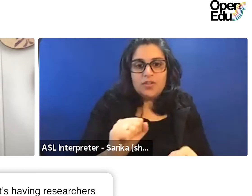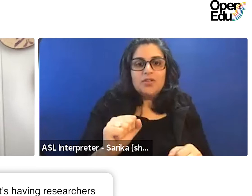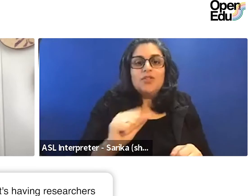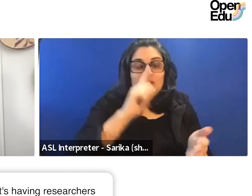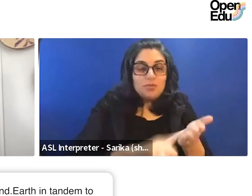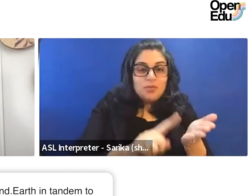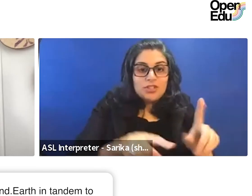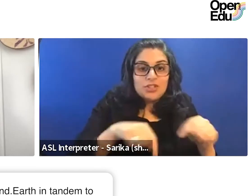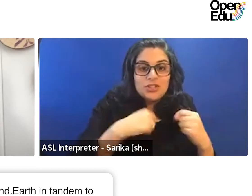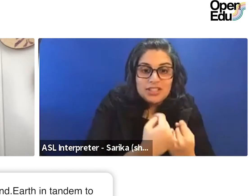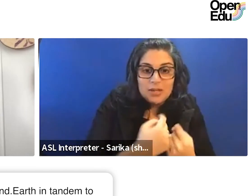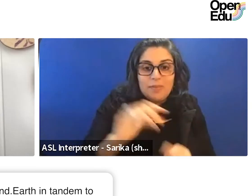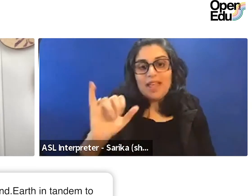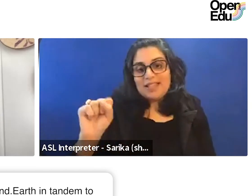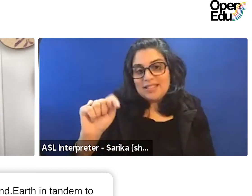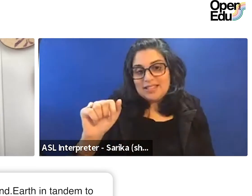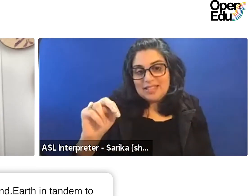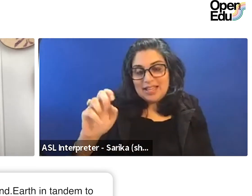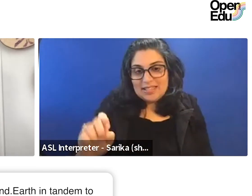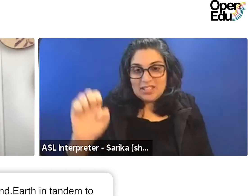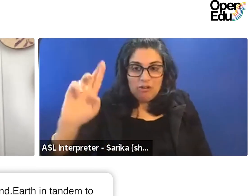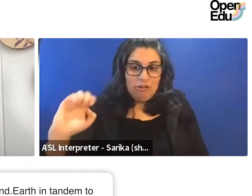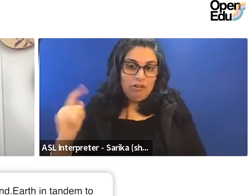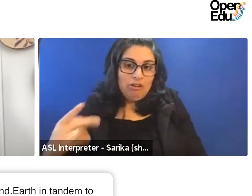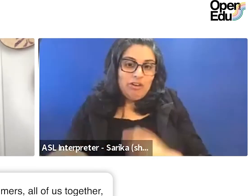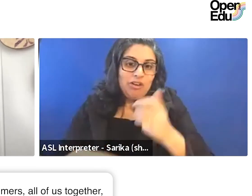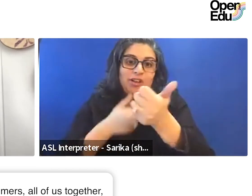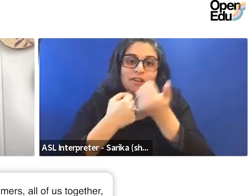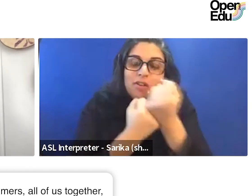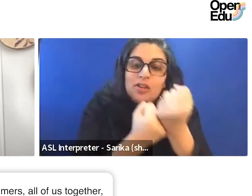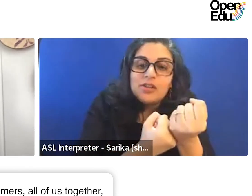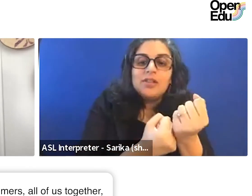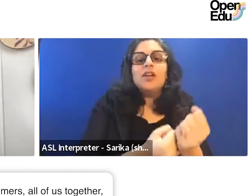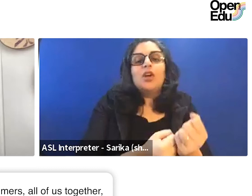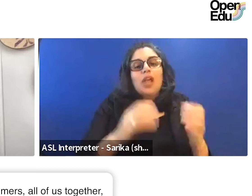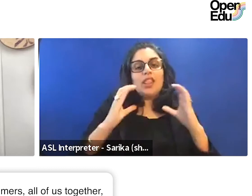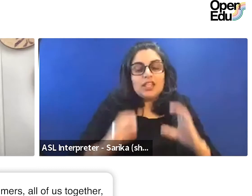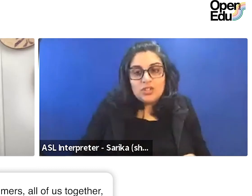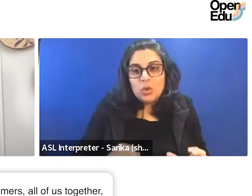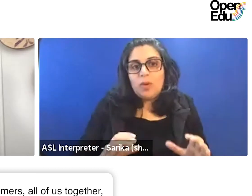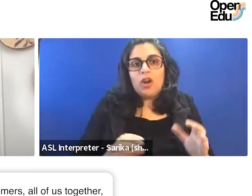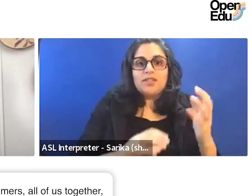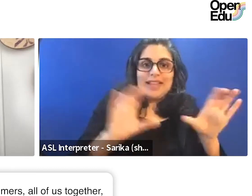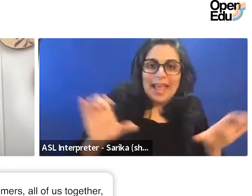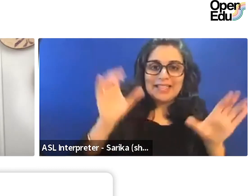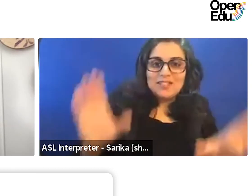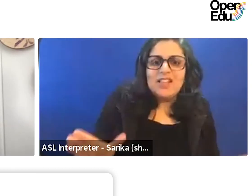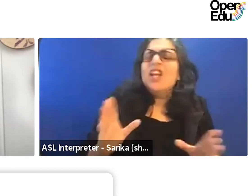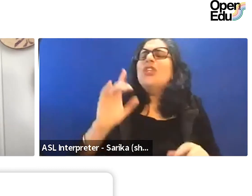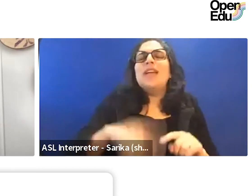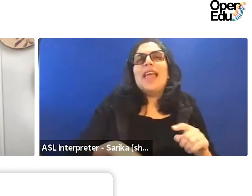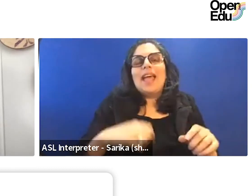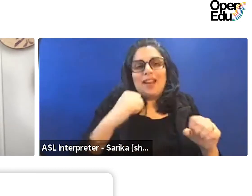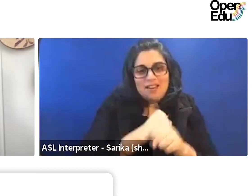research teams like Stand Earth in tandem to model activists, in tandem with consumers, all of us together, you can't fight evidence